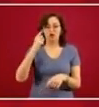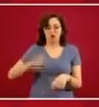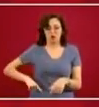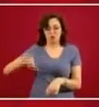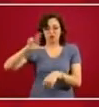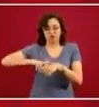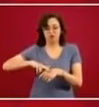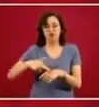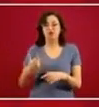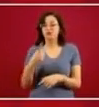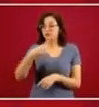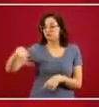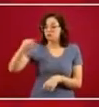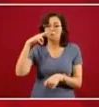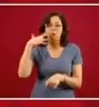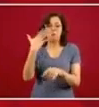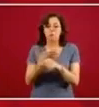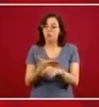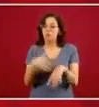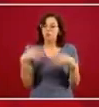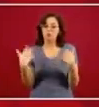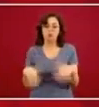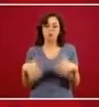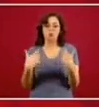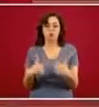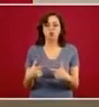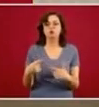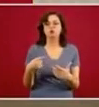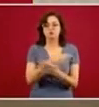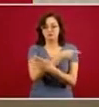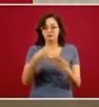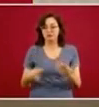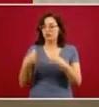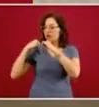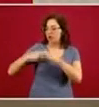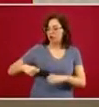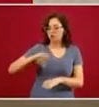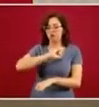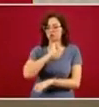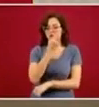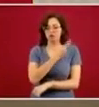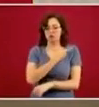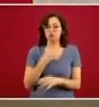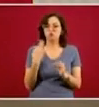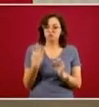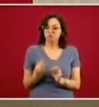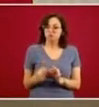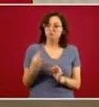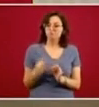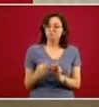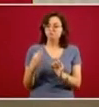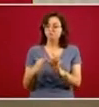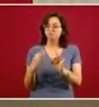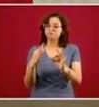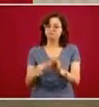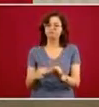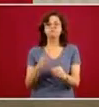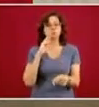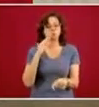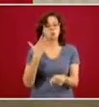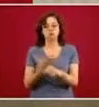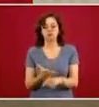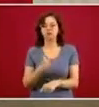our country. We have seen a great degree of commitment and responsibility displayed